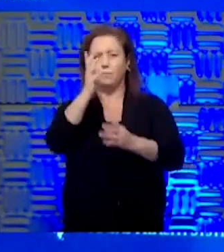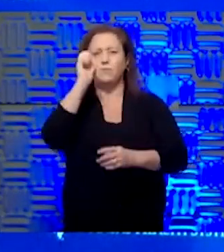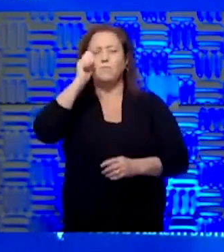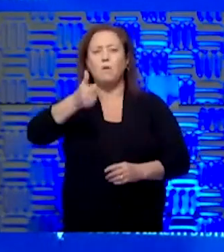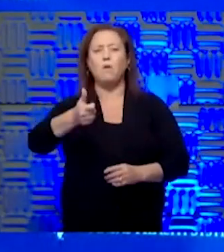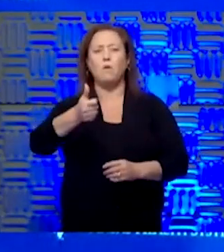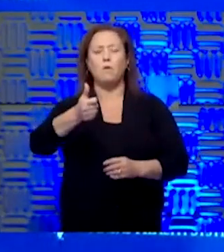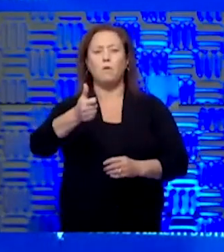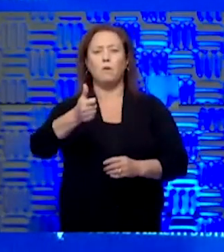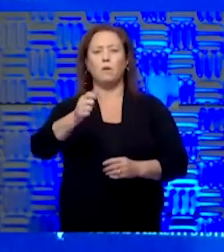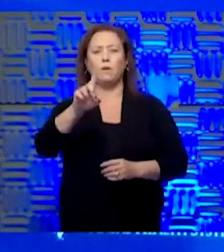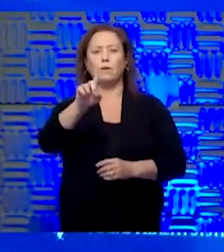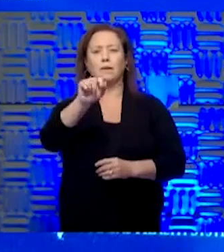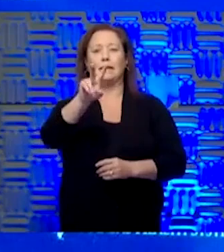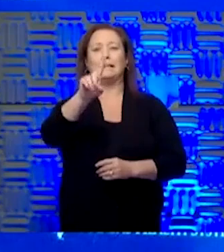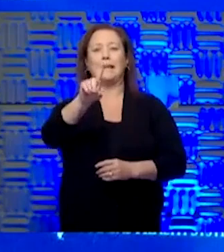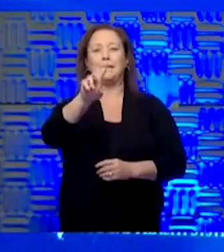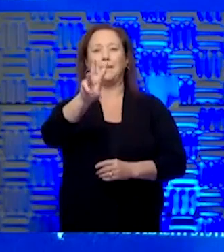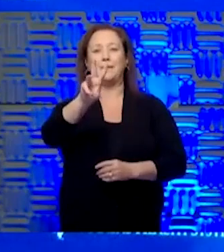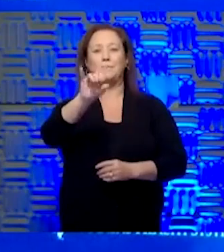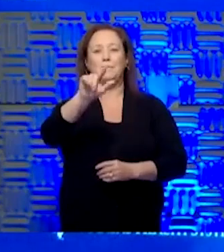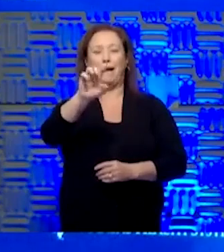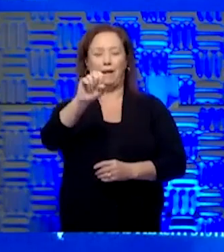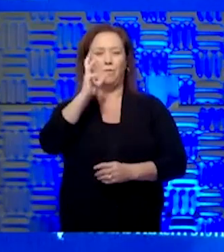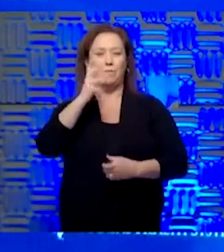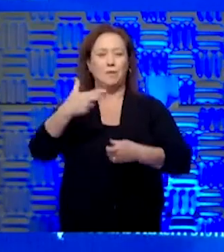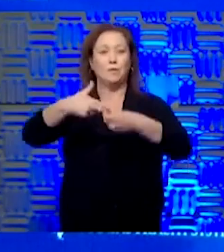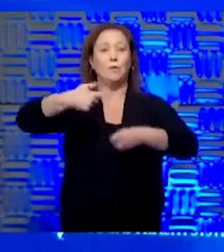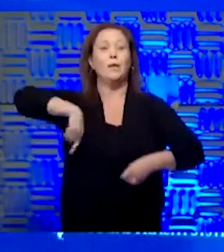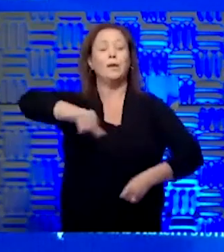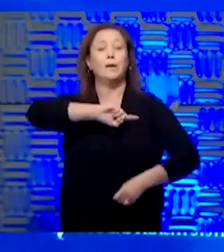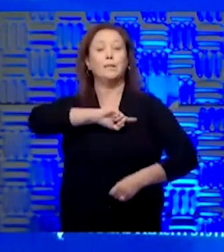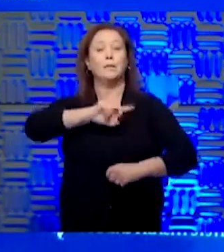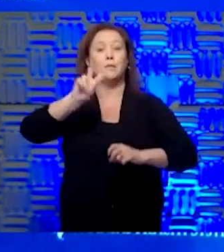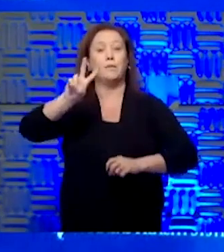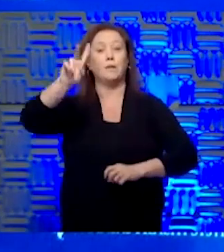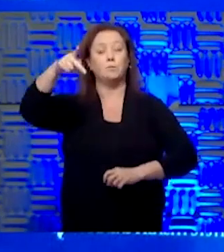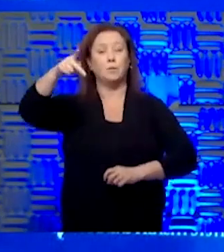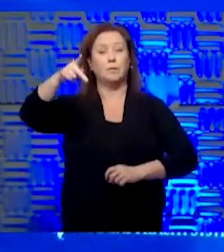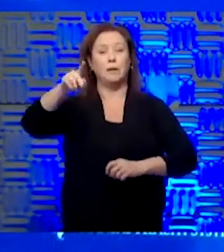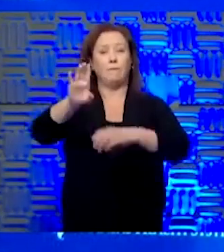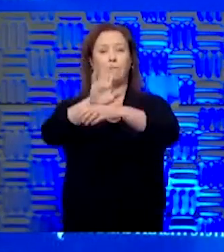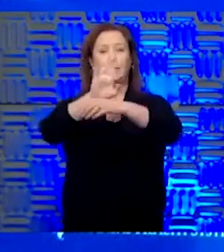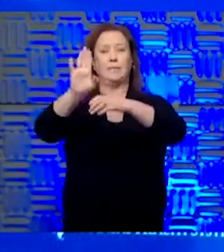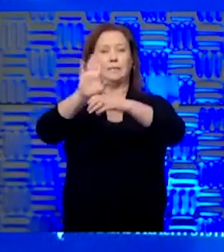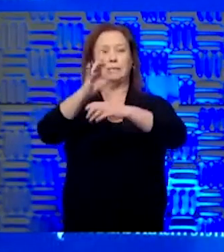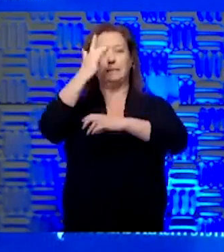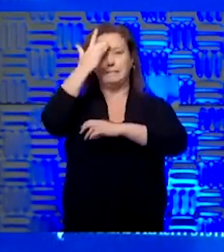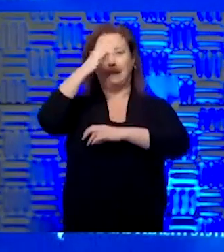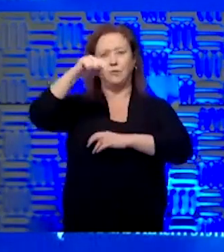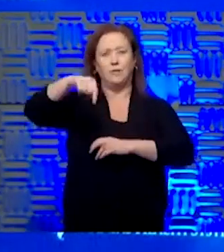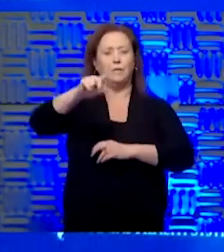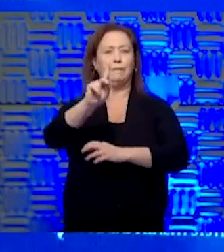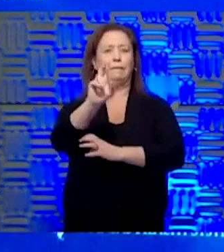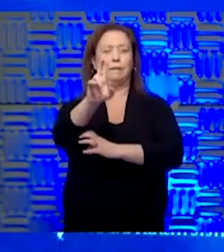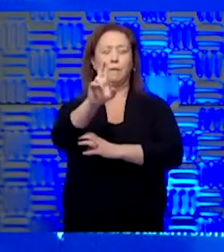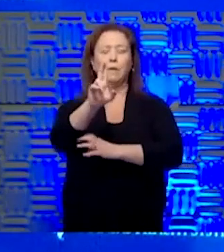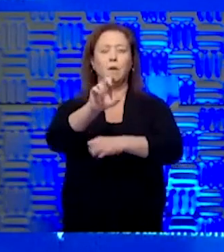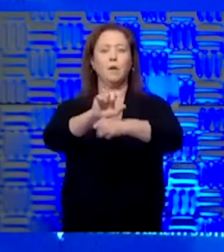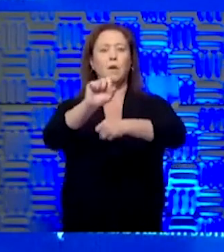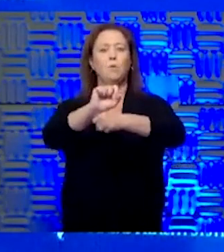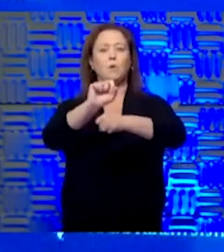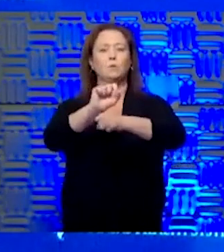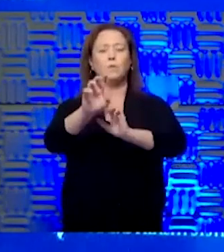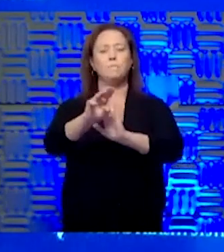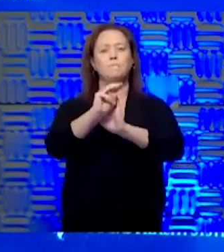tomorrow, there is a David Wild, and David was going to join the program. He's our Vice President of Business Intelligence here. He does a lot of work with